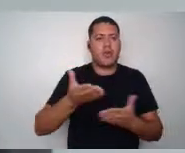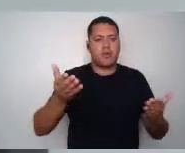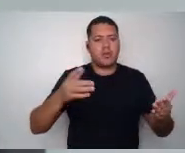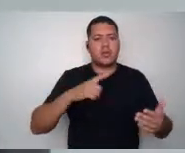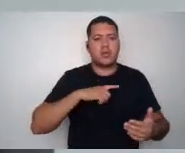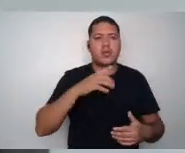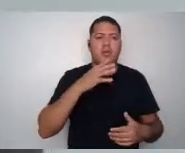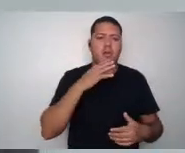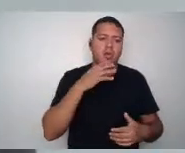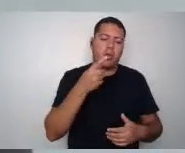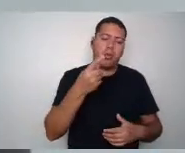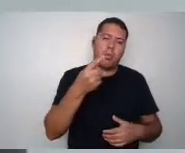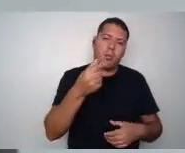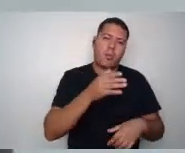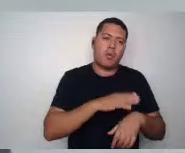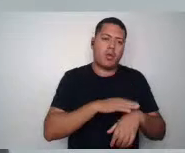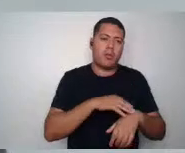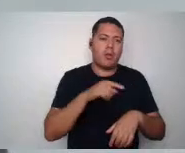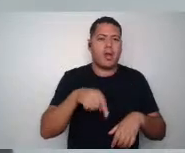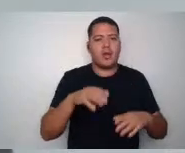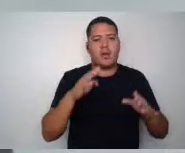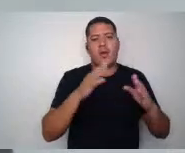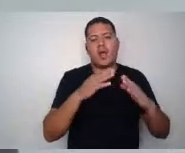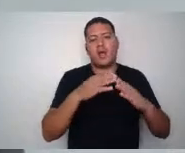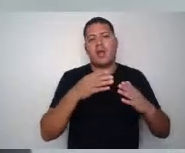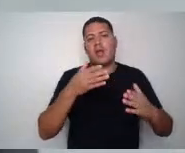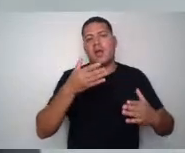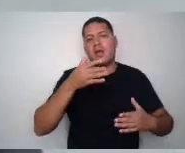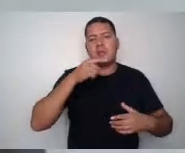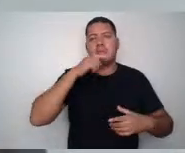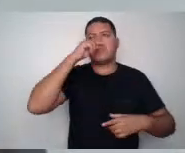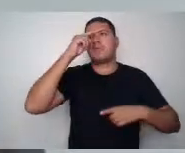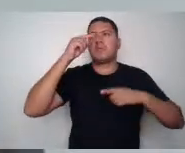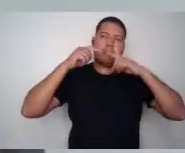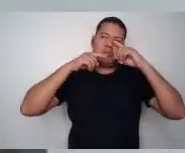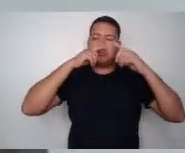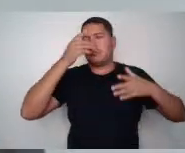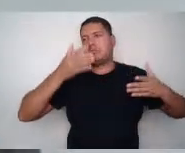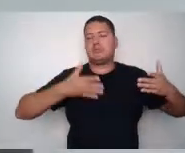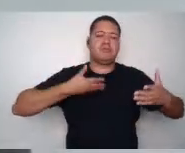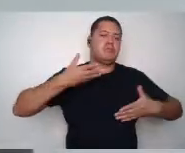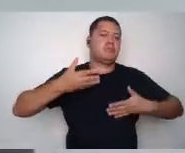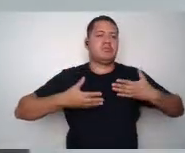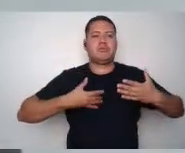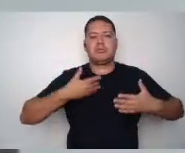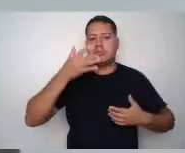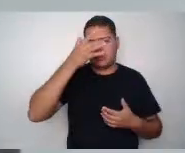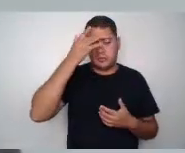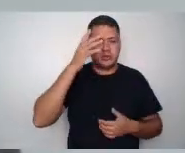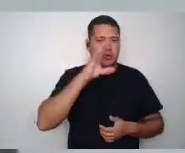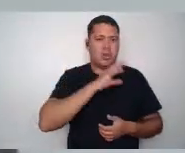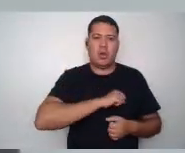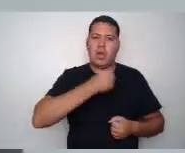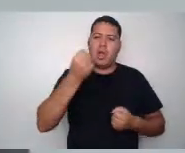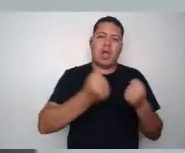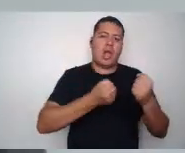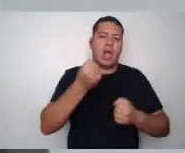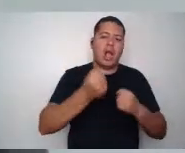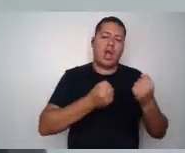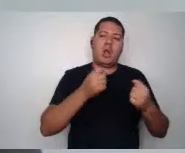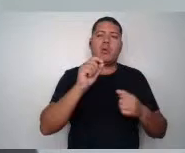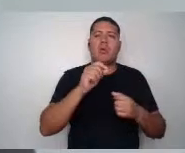transform. And you've known me for a short period of time now. And people here, they usually are